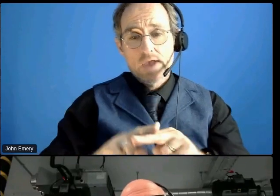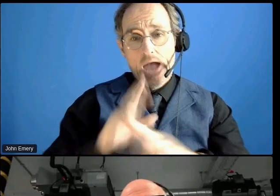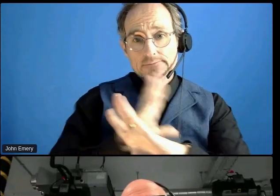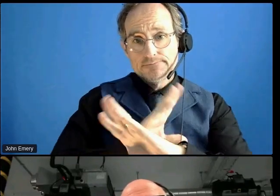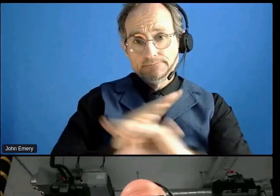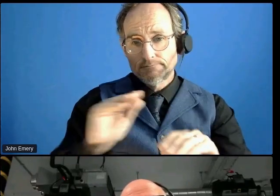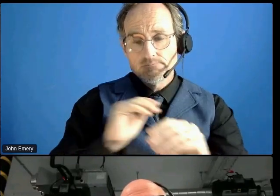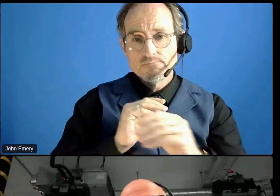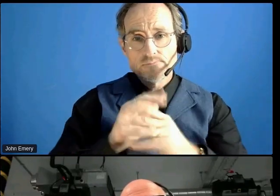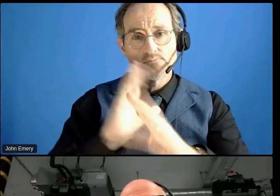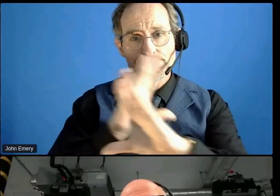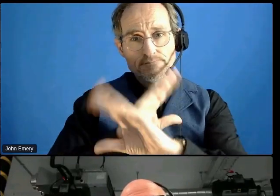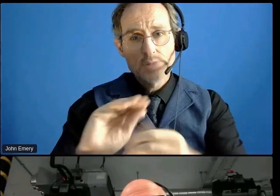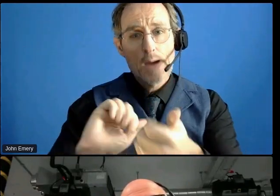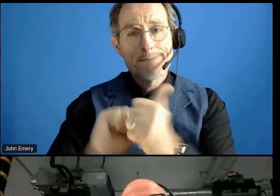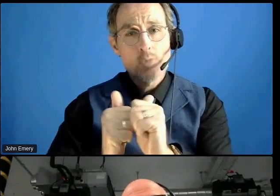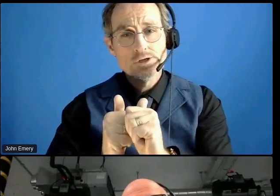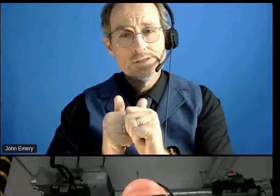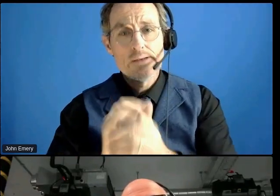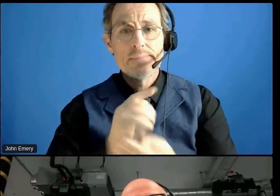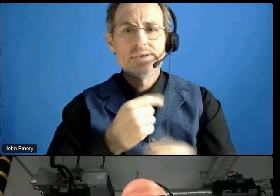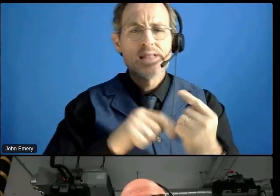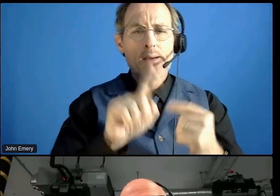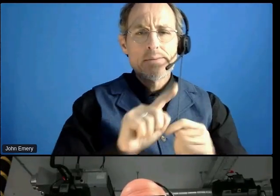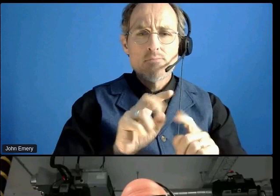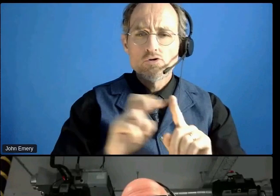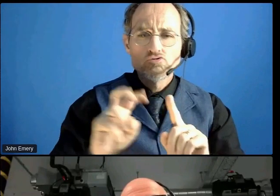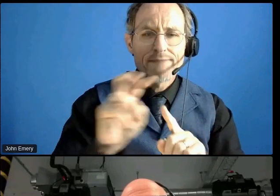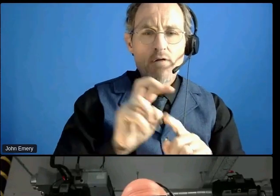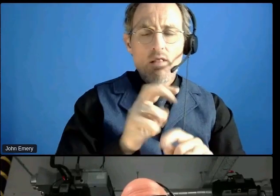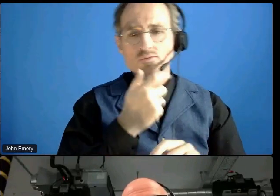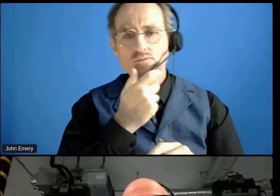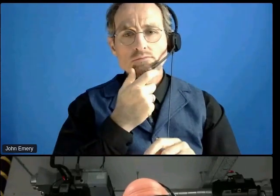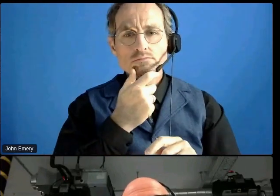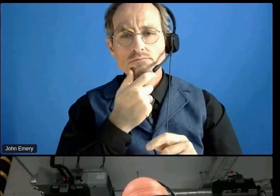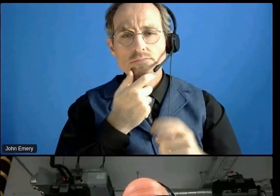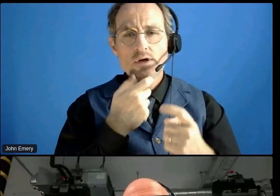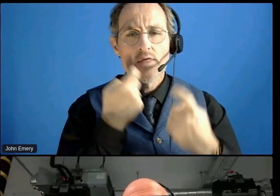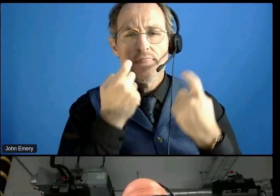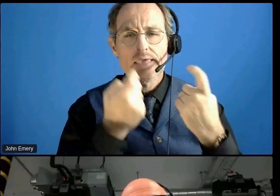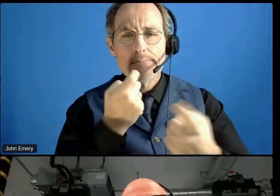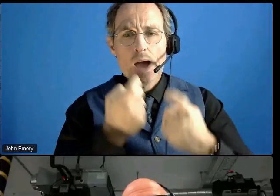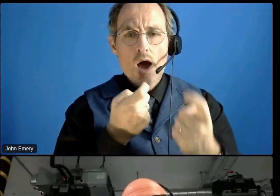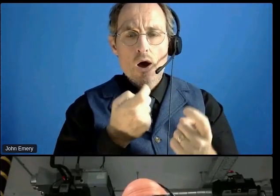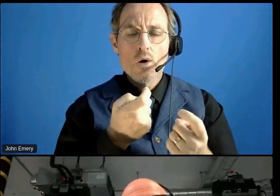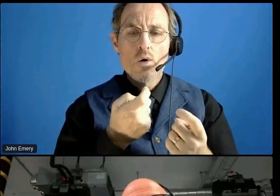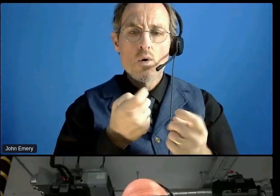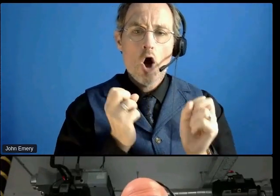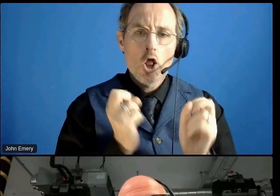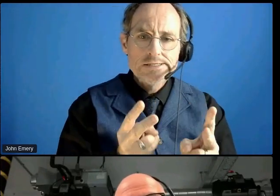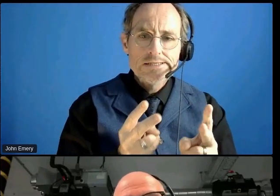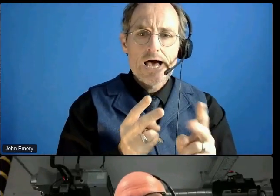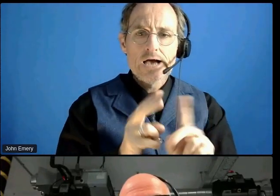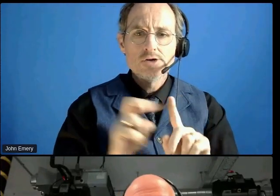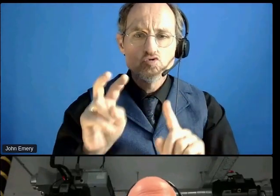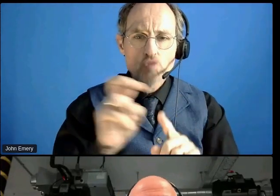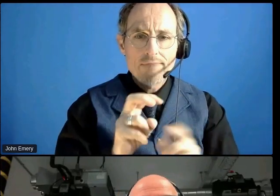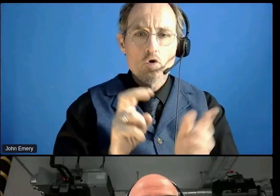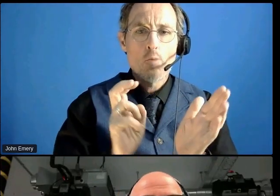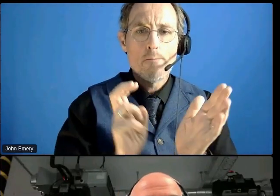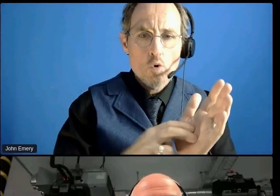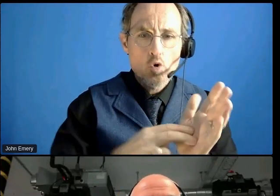about doing empathy labs because I feel it's such a great way to get through to our staff about learning about different